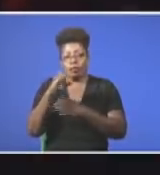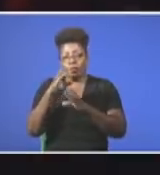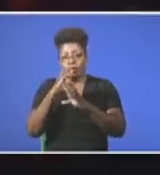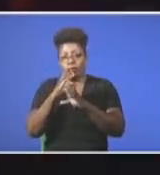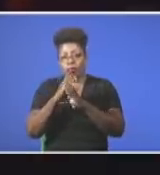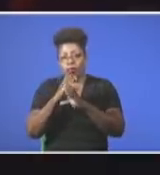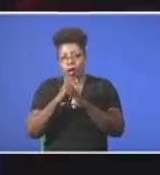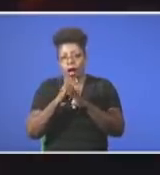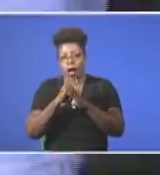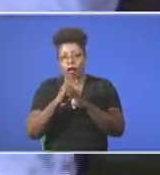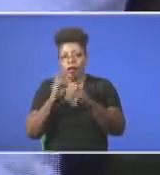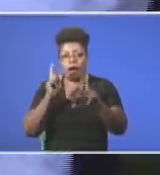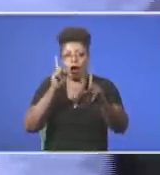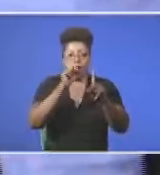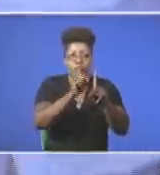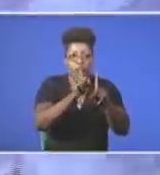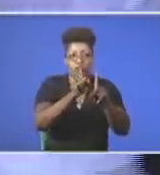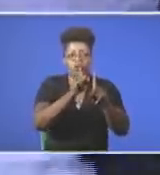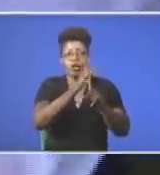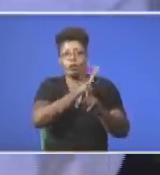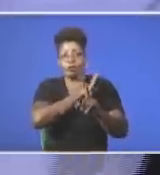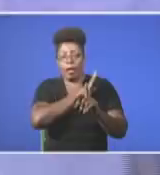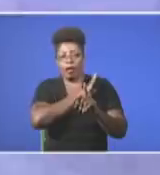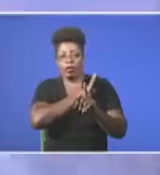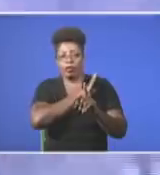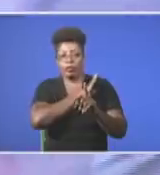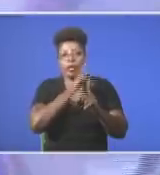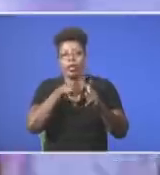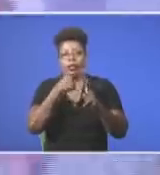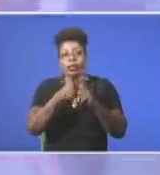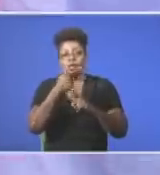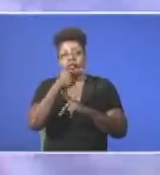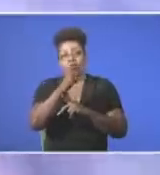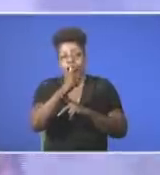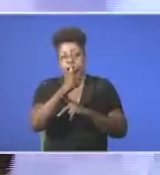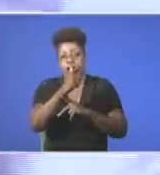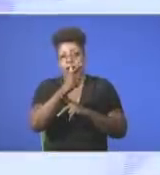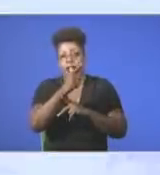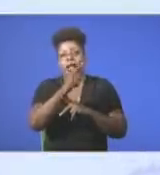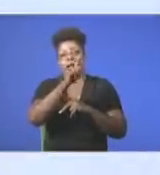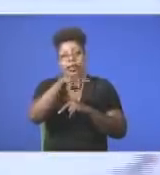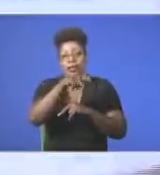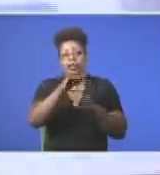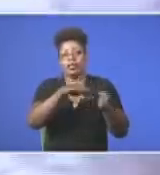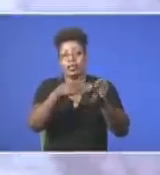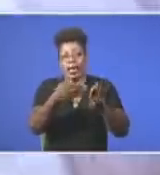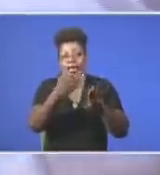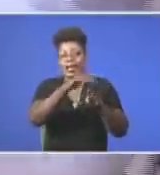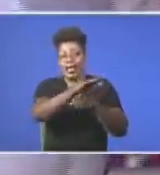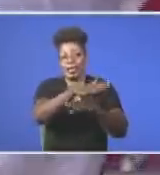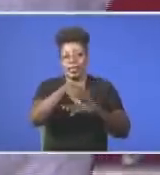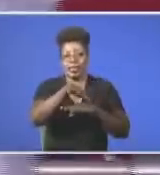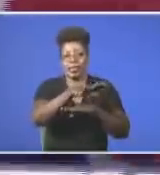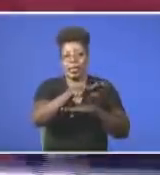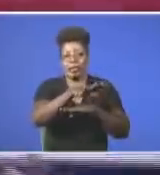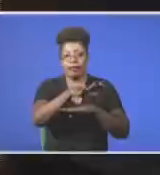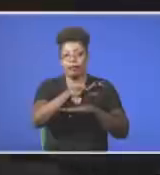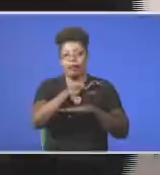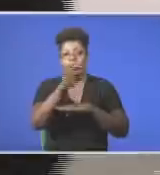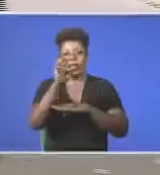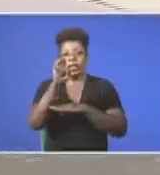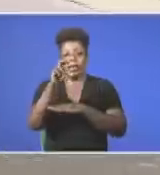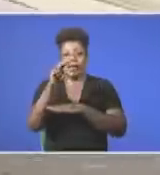approached Brown and demanded cash. Police say the victim was then shot and later died at the scene. Emergency personnel pronounced him dead at the